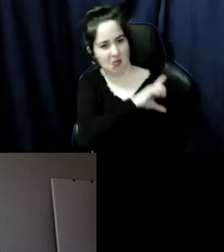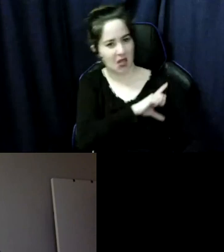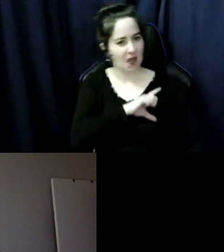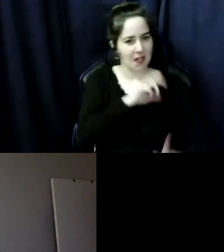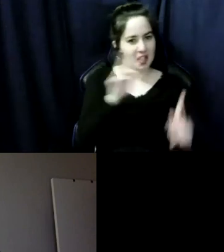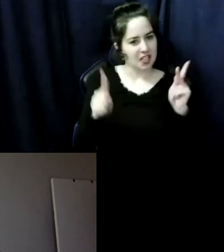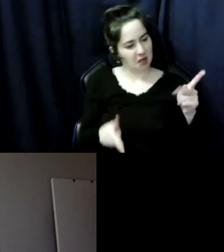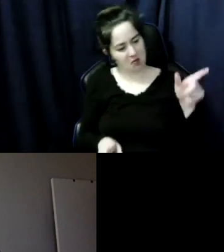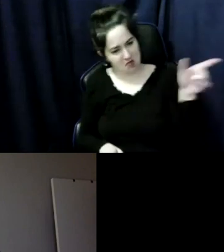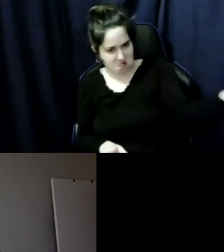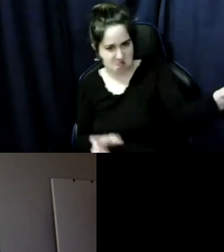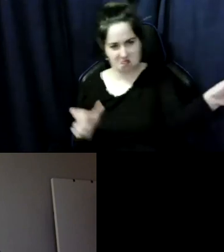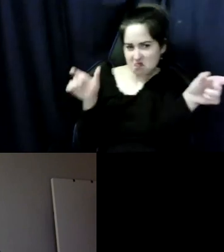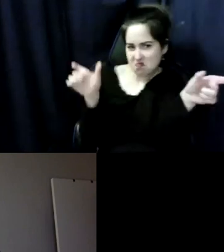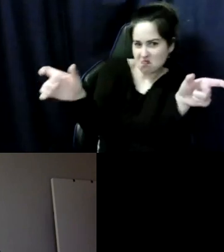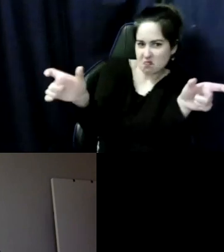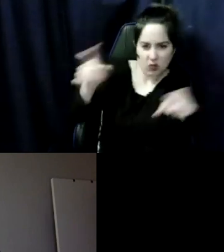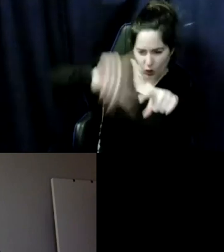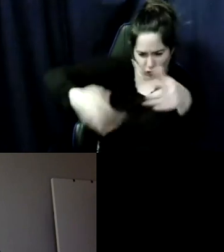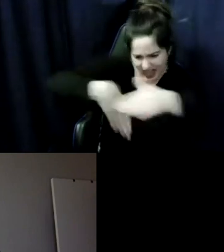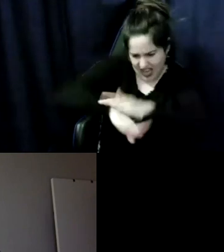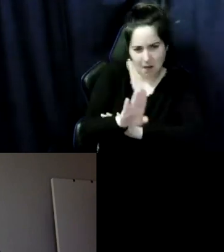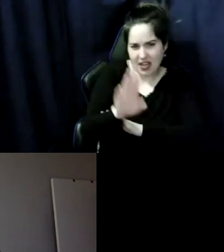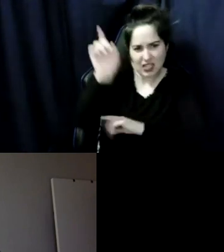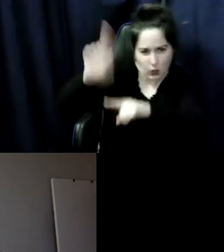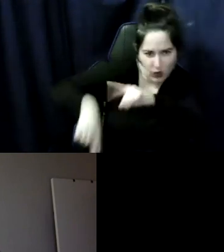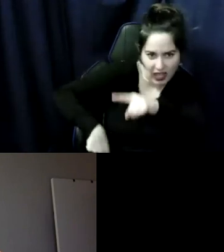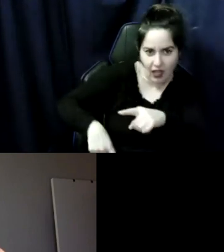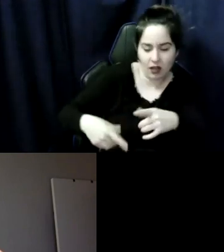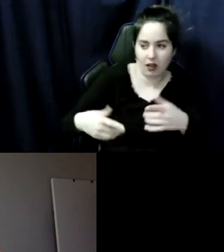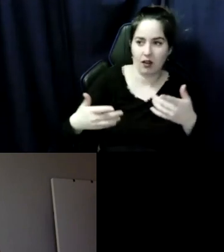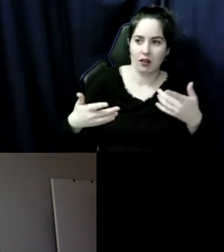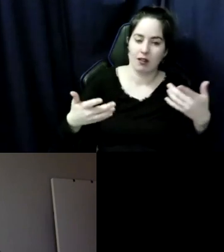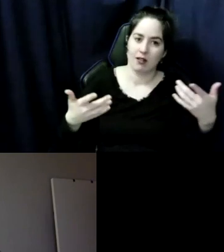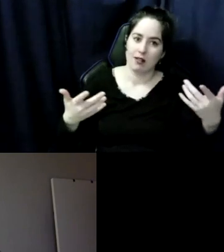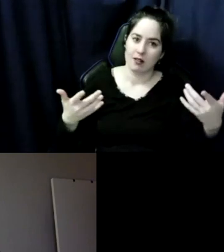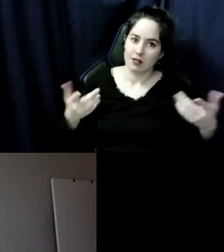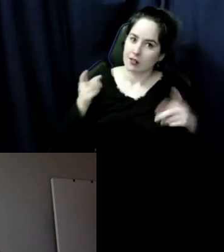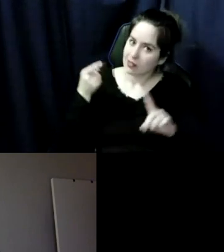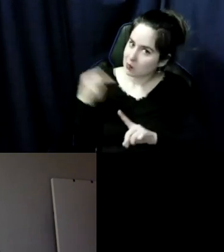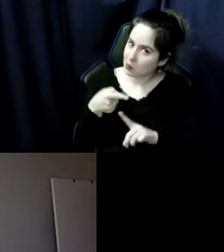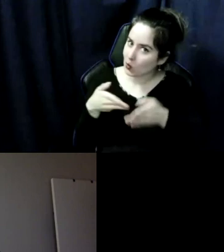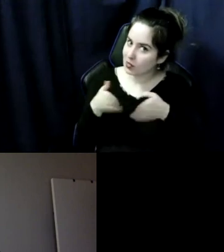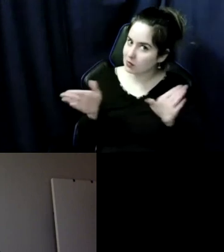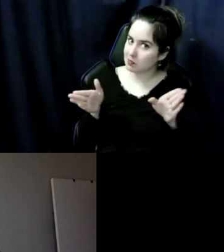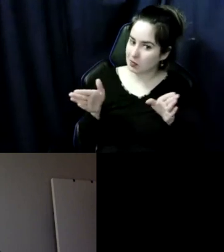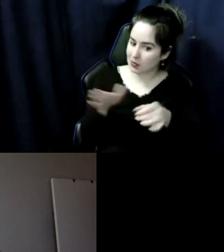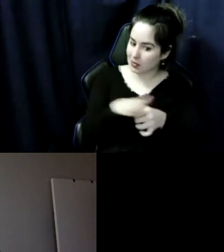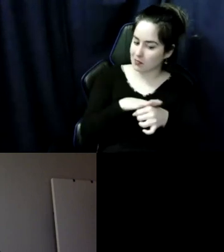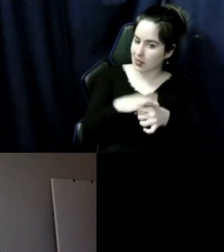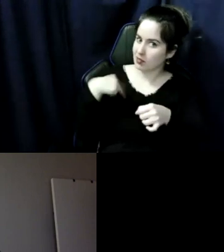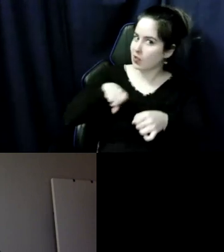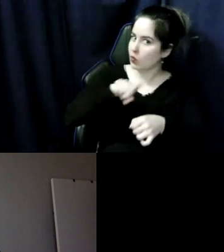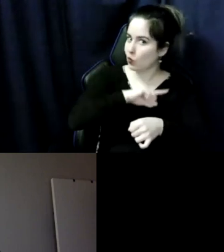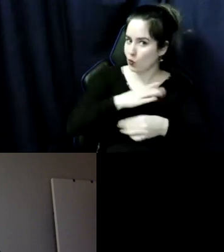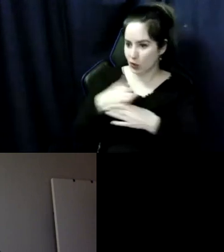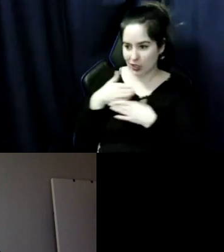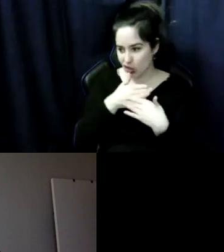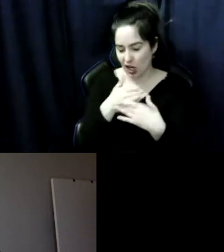them out and telling them they can't come in, because the parks are public spaces that we all share, but we have to keep each other